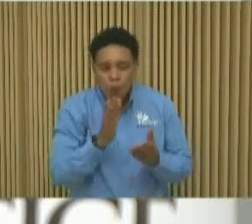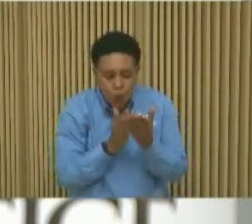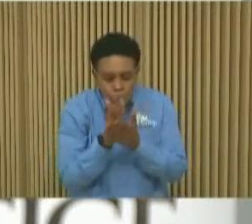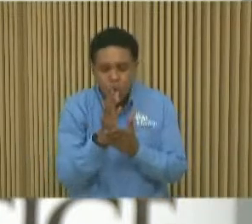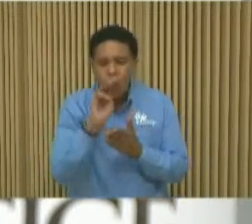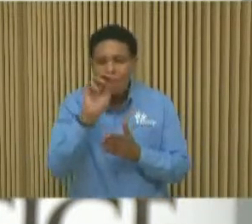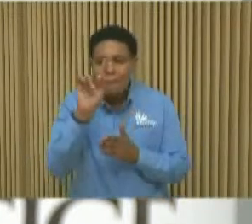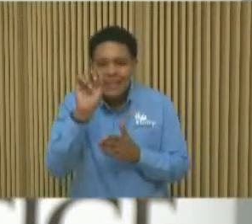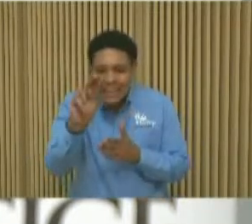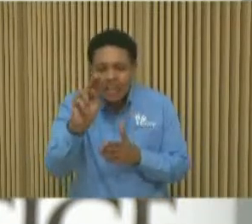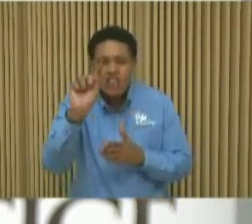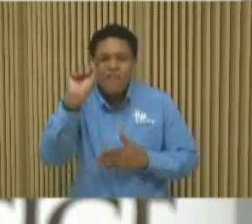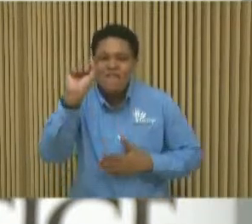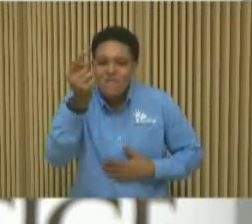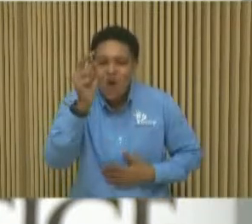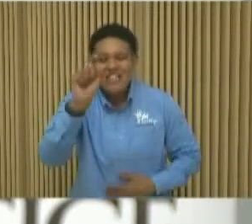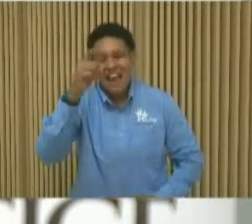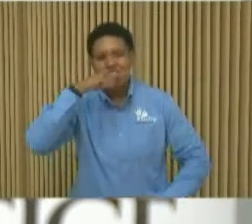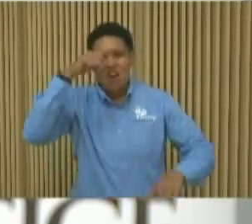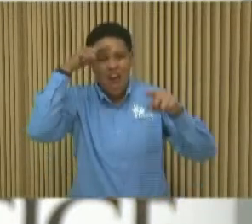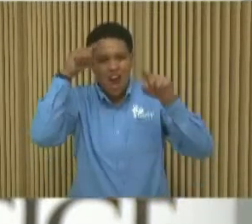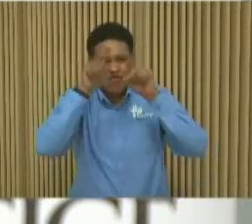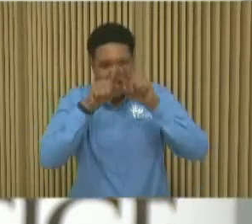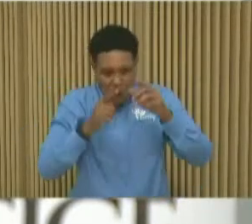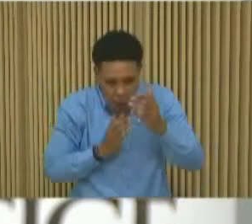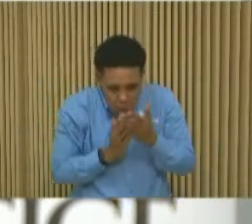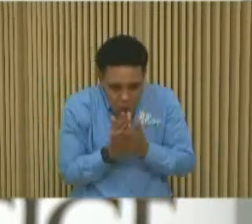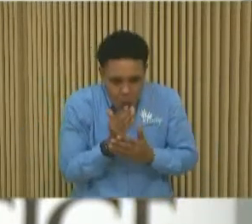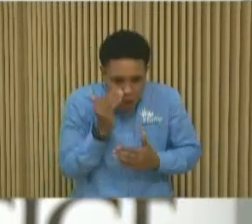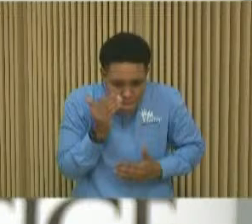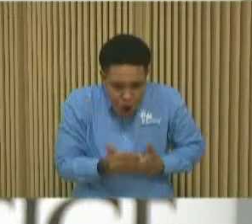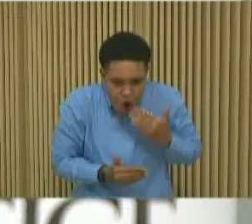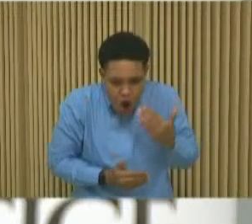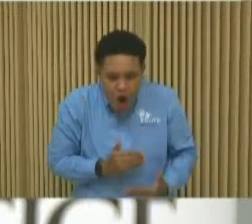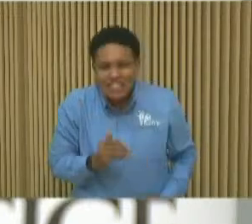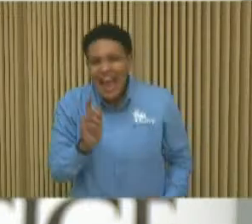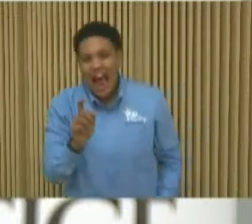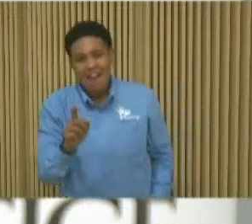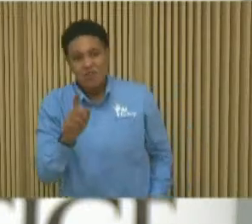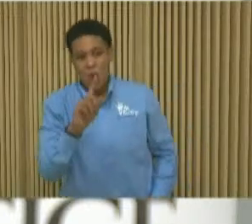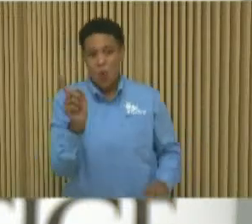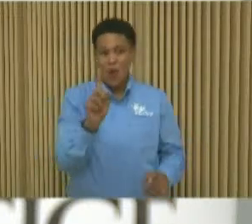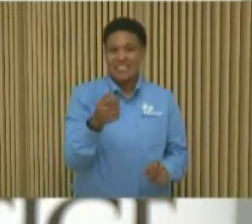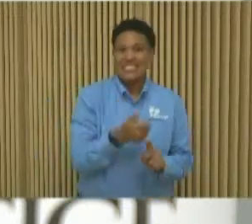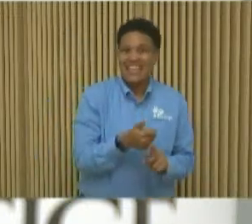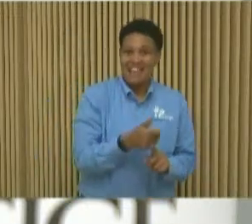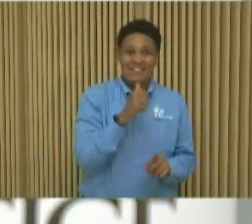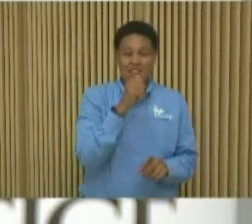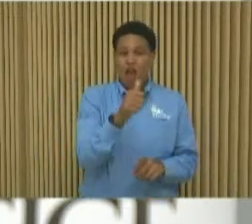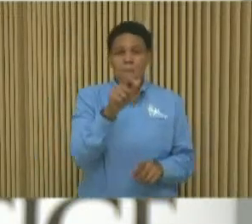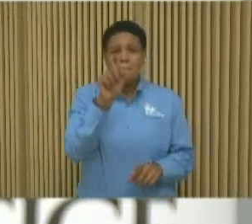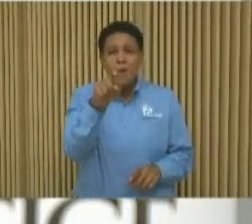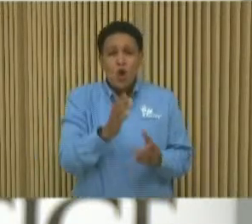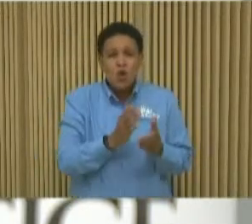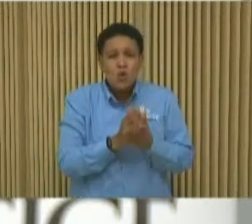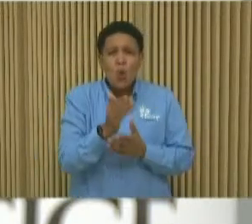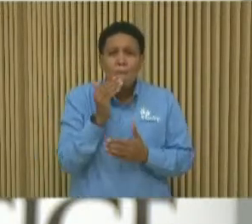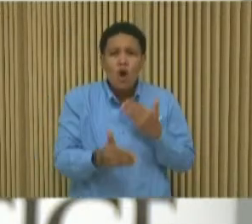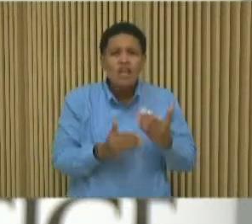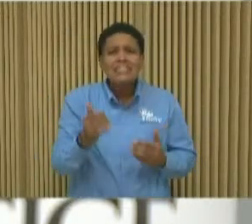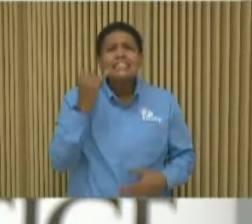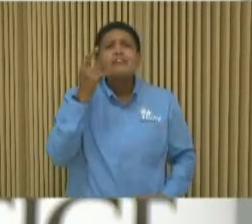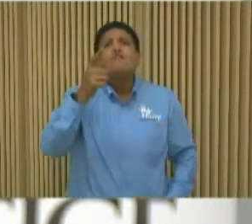have actually agreed to go through the mediation process. And even where it's not mandatory, if